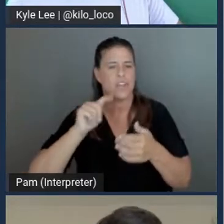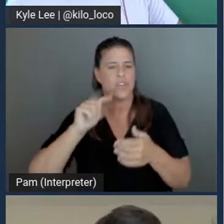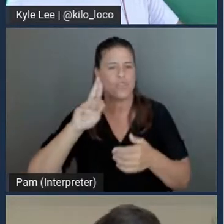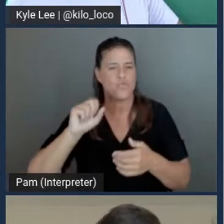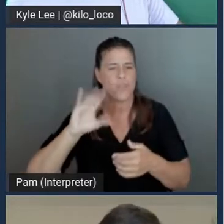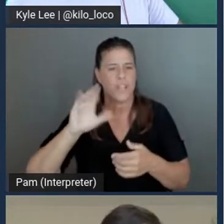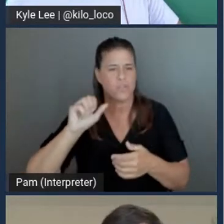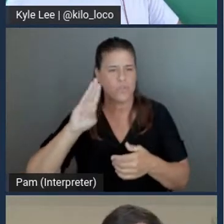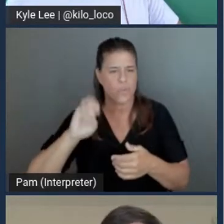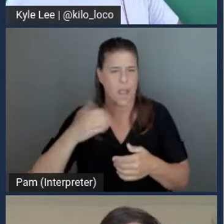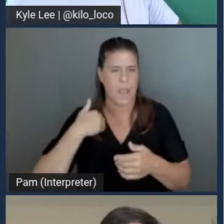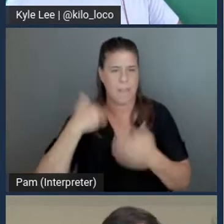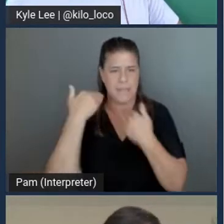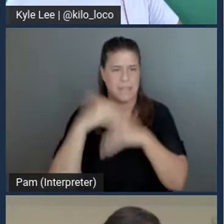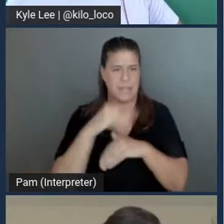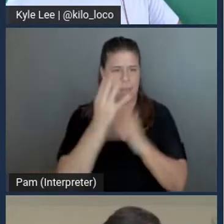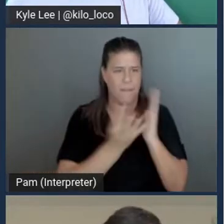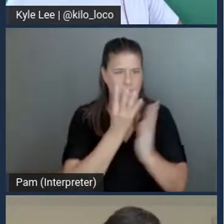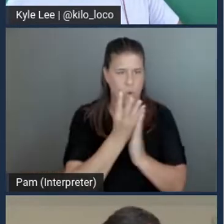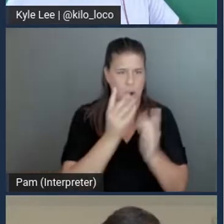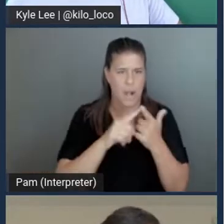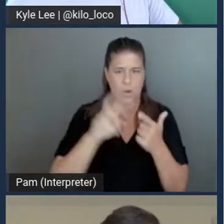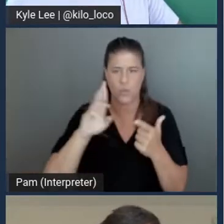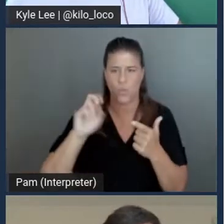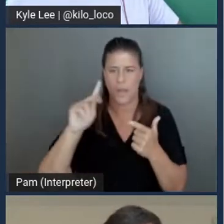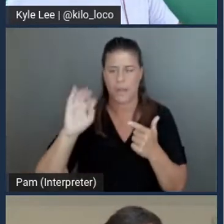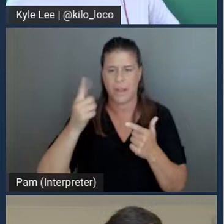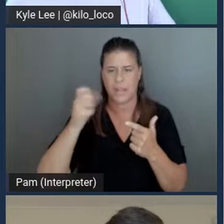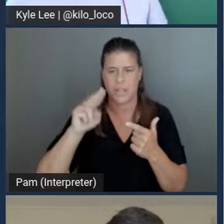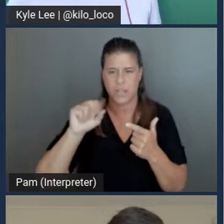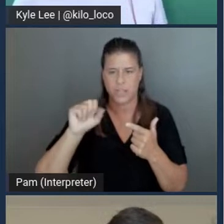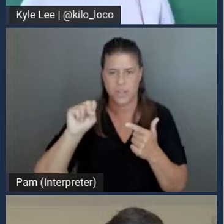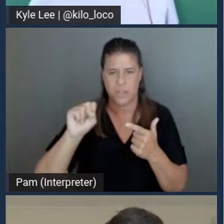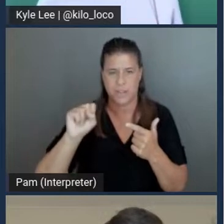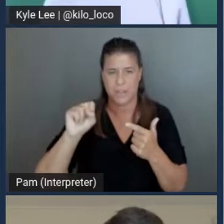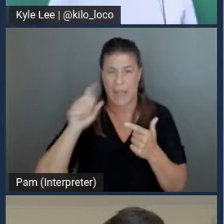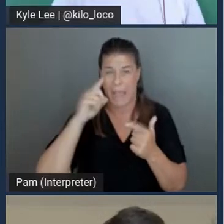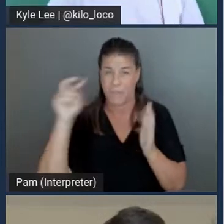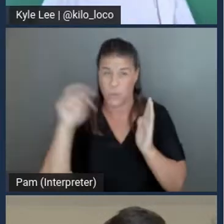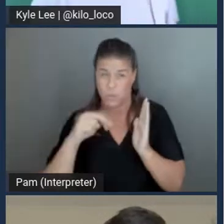4 hours. Rekognition, I need to check, but there is a limit.